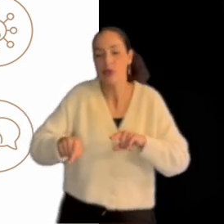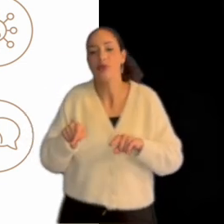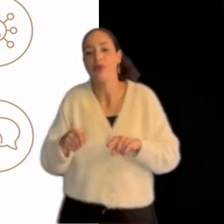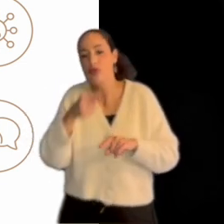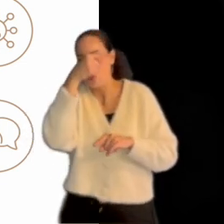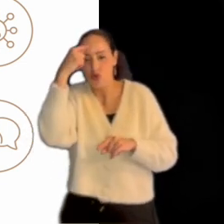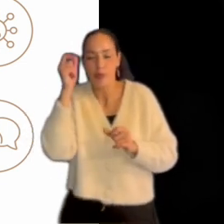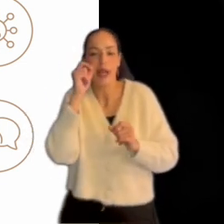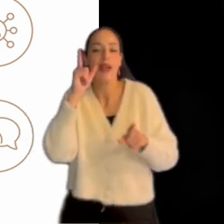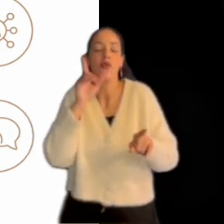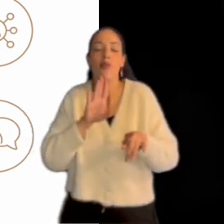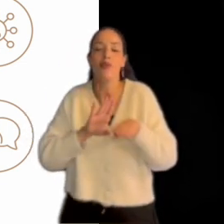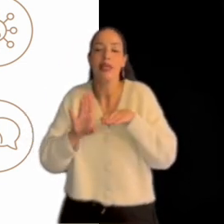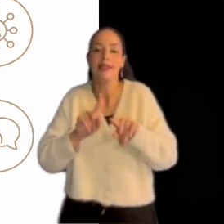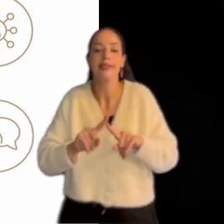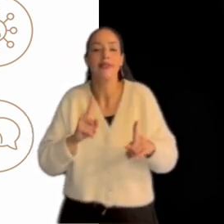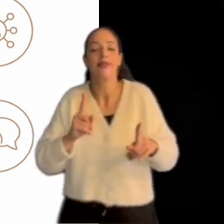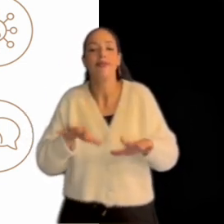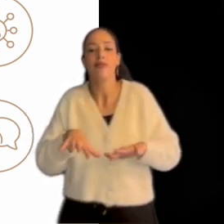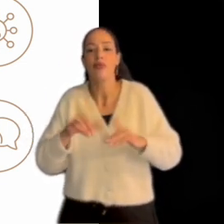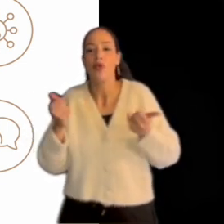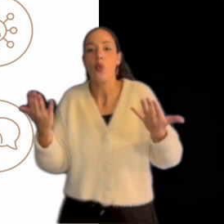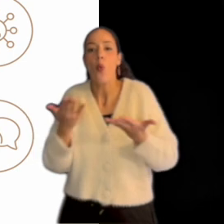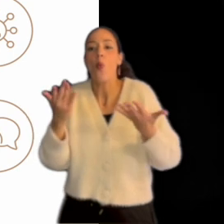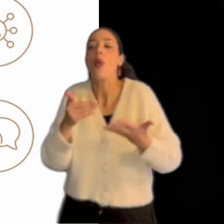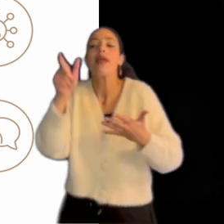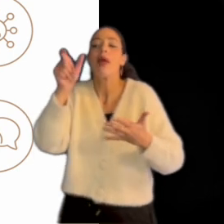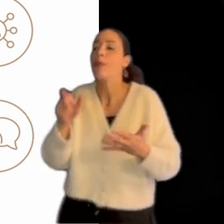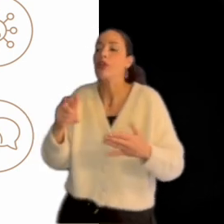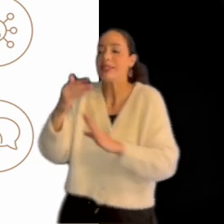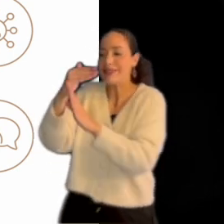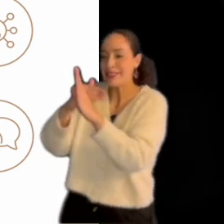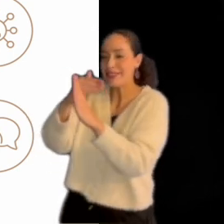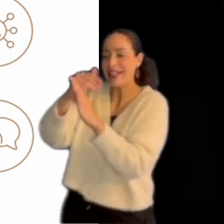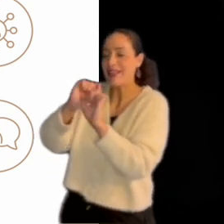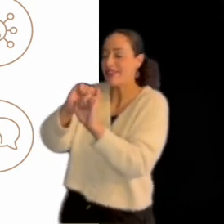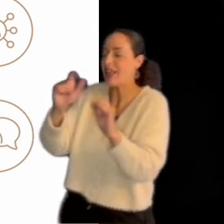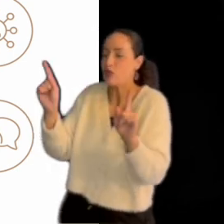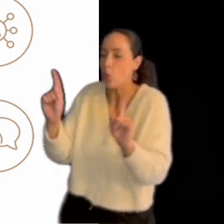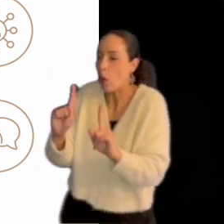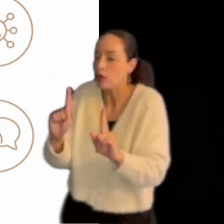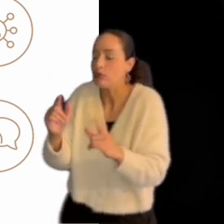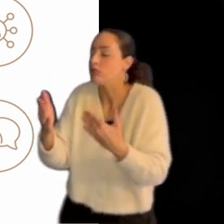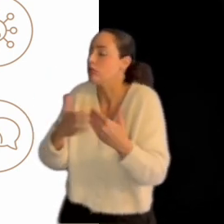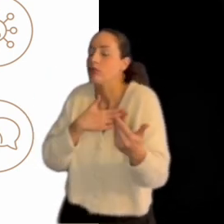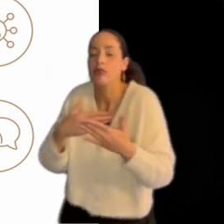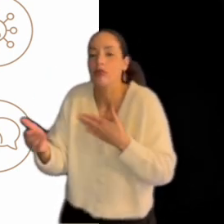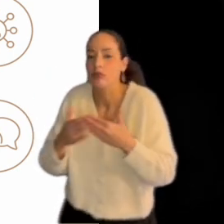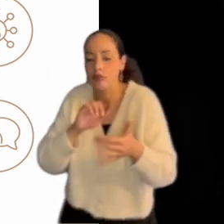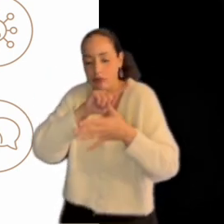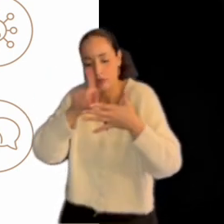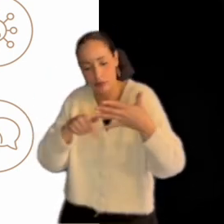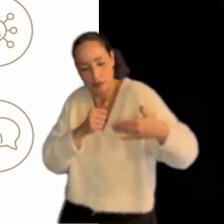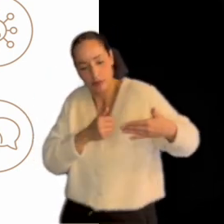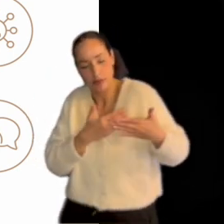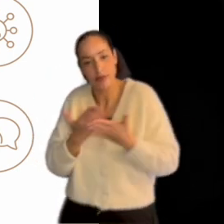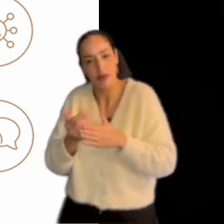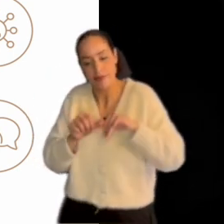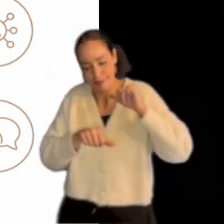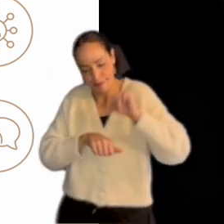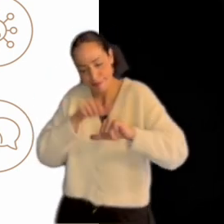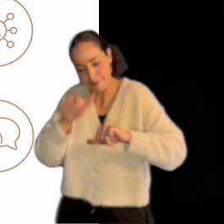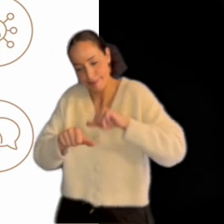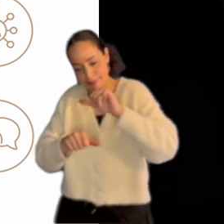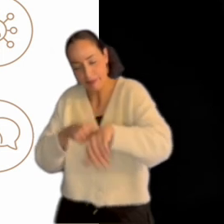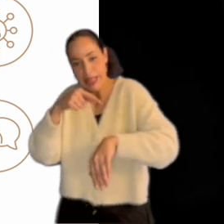to be delivered in chronological order, what is most important is to respond to the needs of the person you're working with when they arise. This may